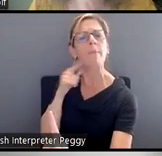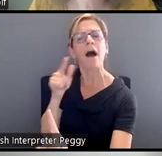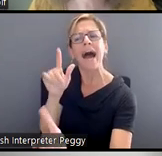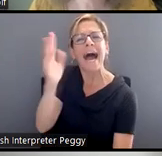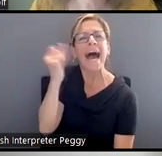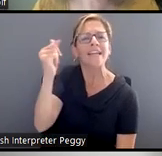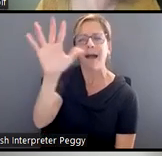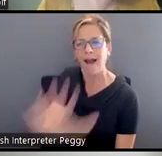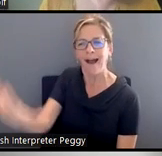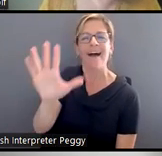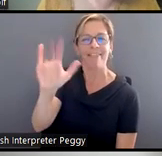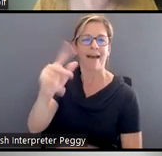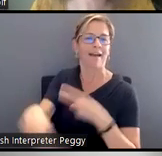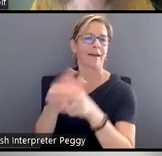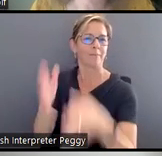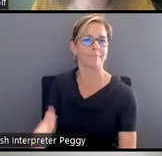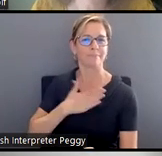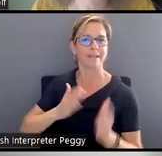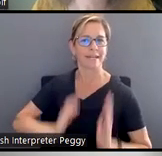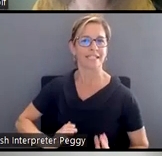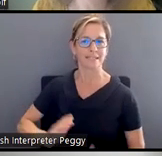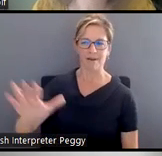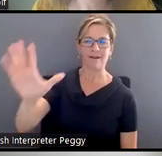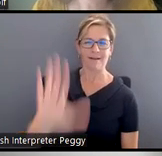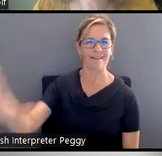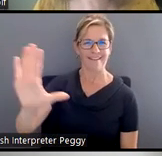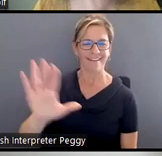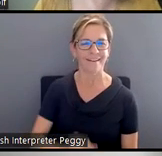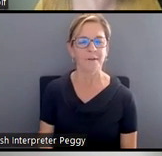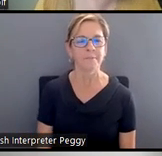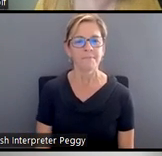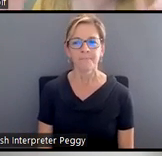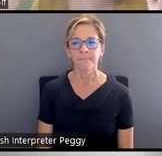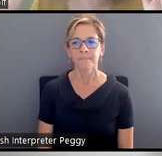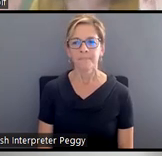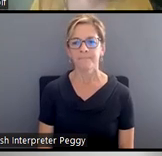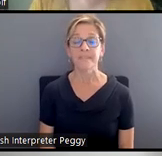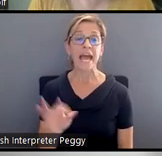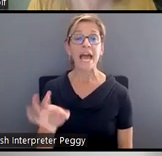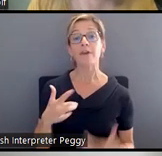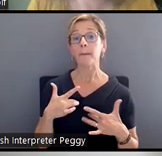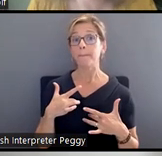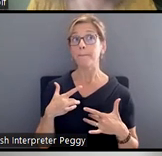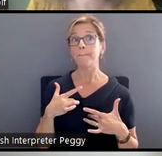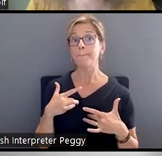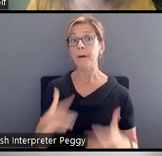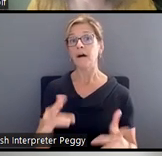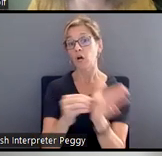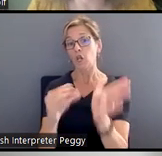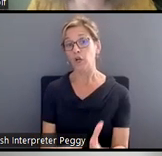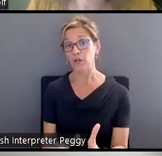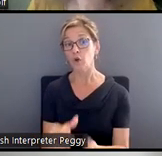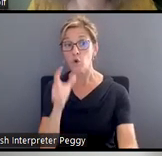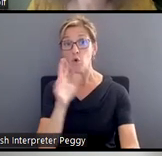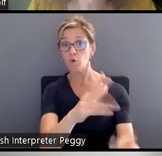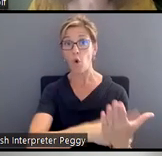clear picture of who your audience is. So if you've had what I would call a typical learner who's done really